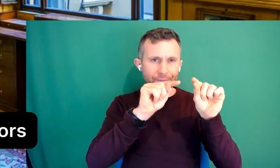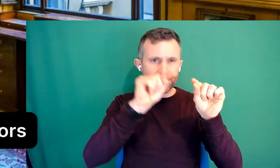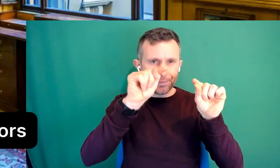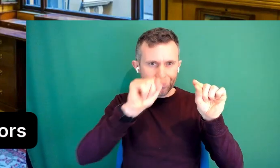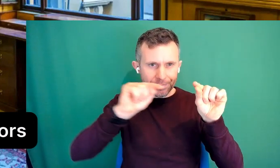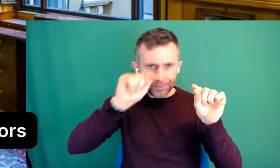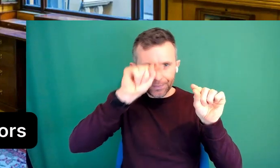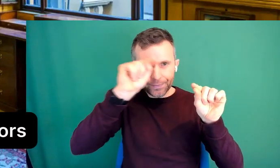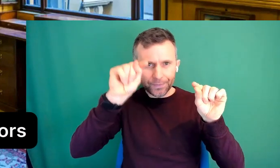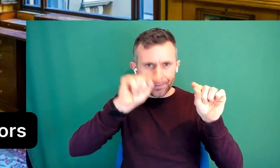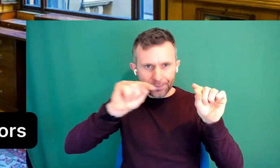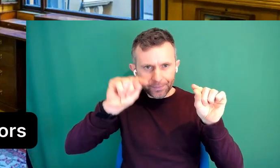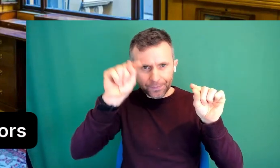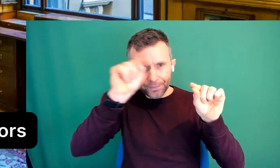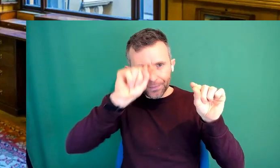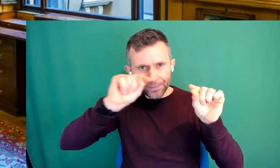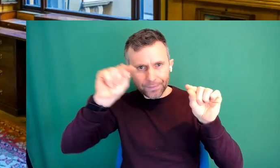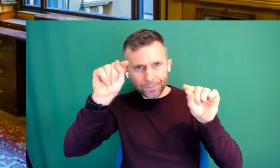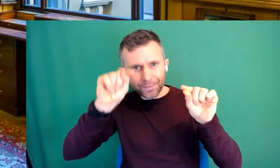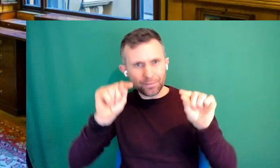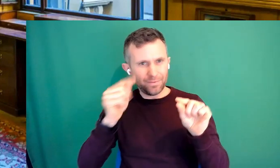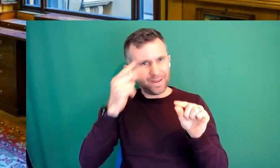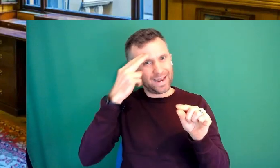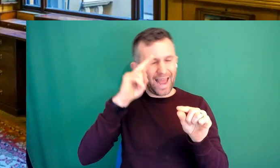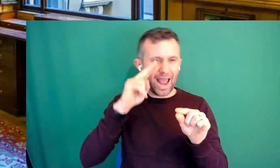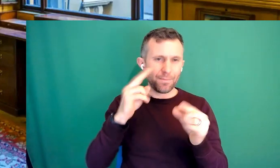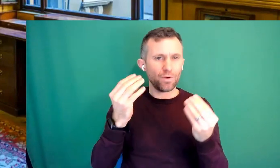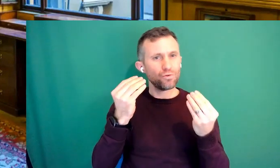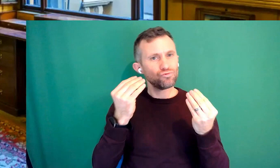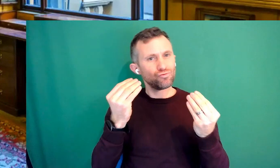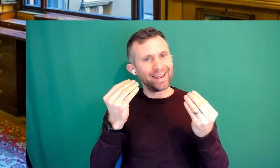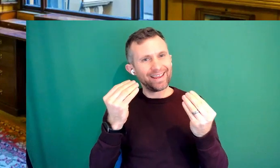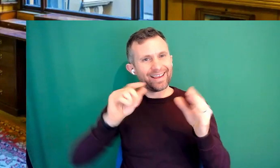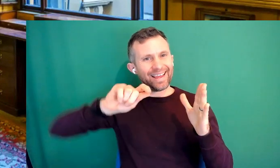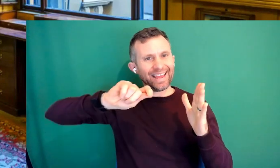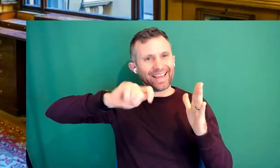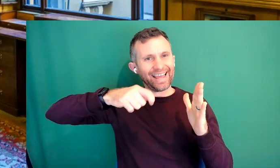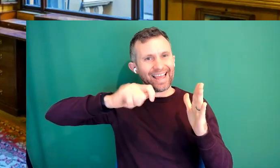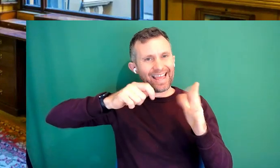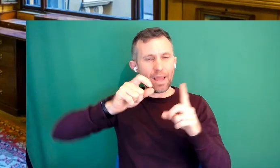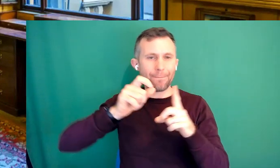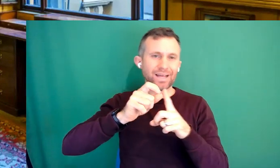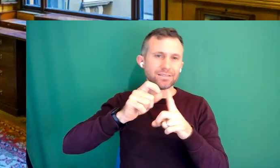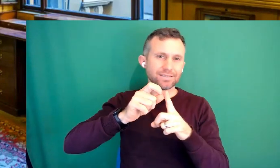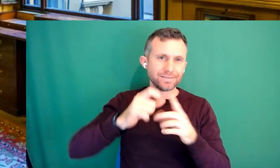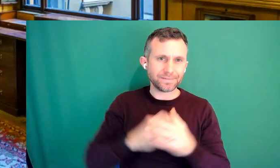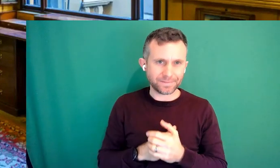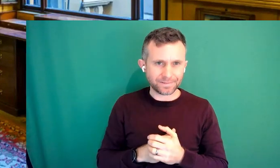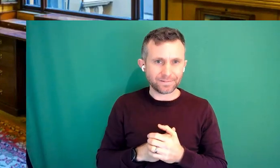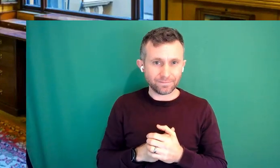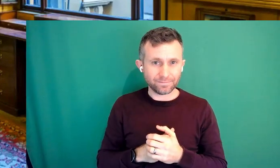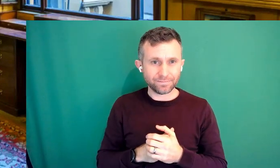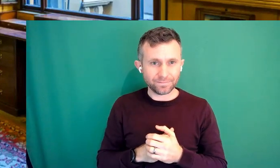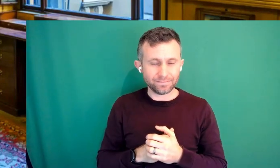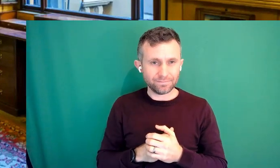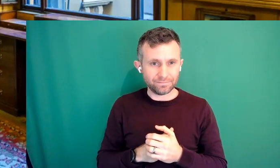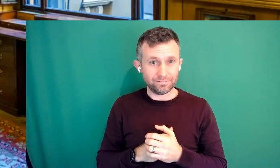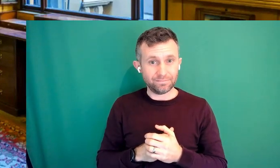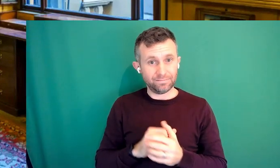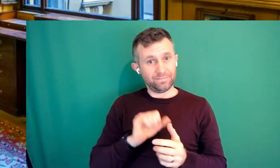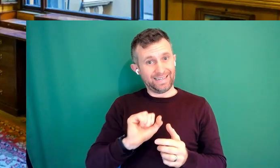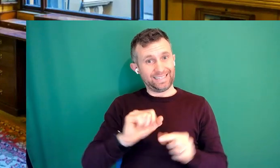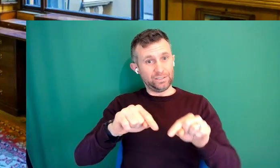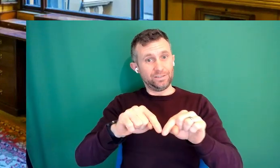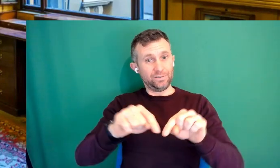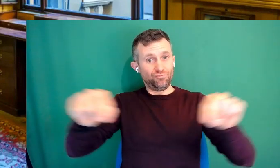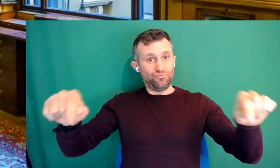over 100 mirrors. This meant that in the morning, while Soane was having breakfast, the sunlight will